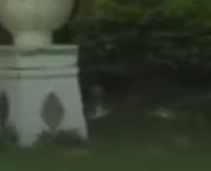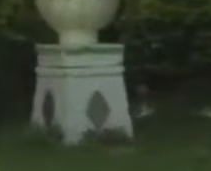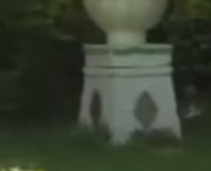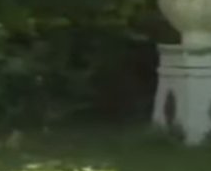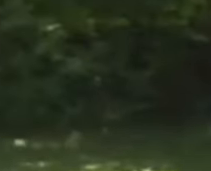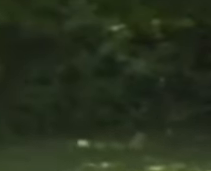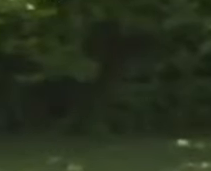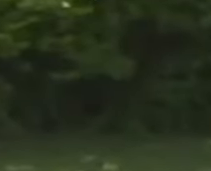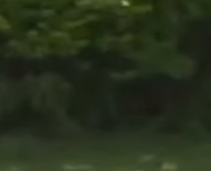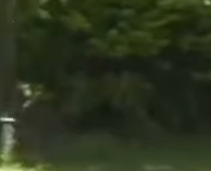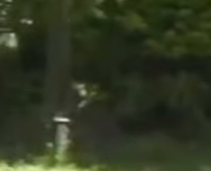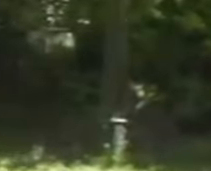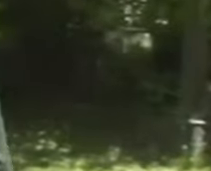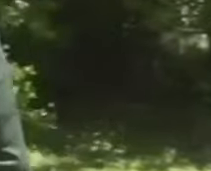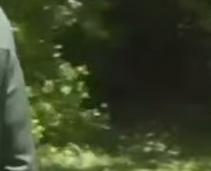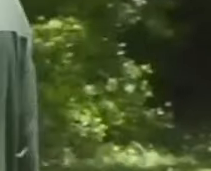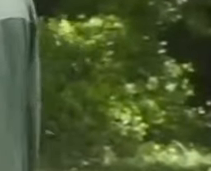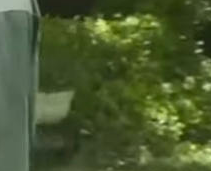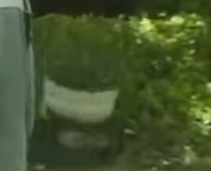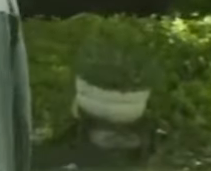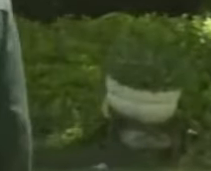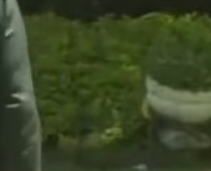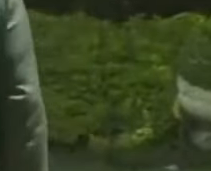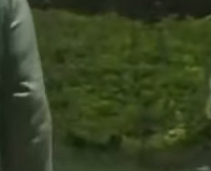Daniel Kariuki, KTN News.